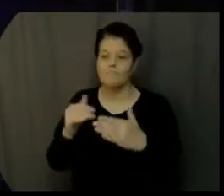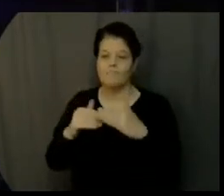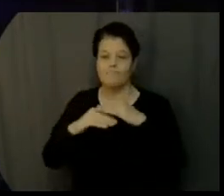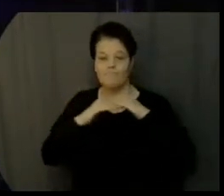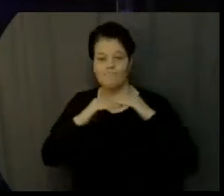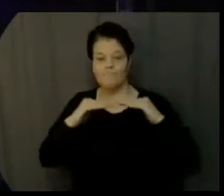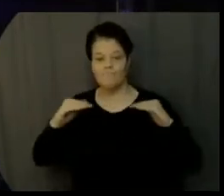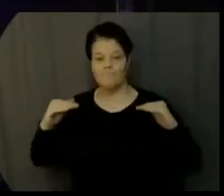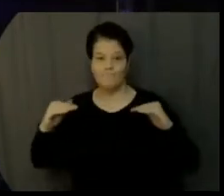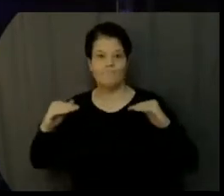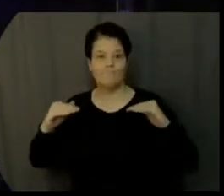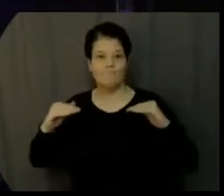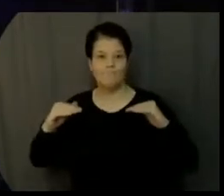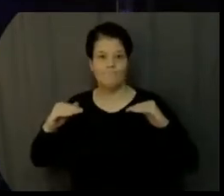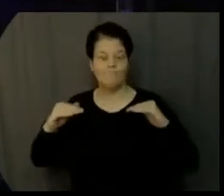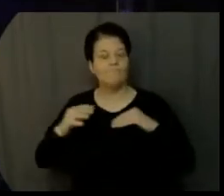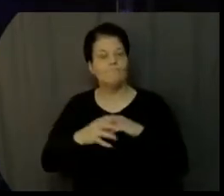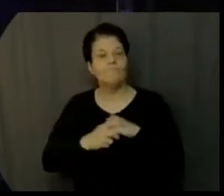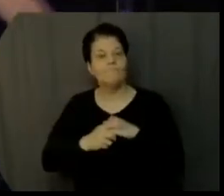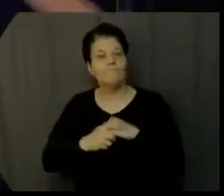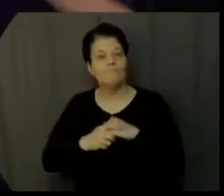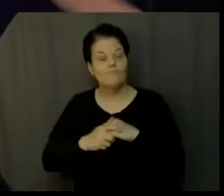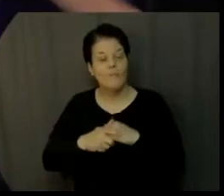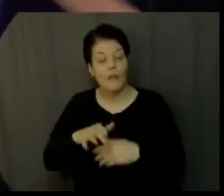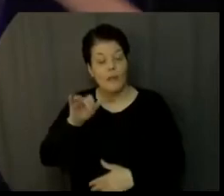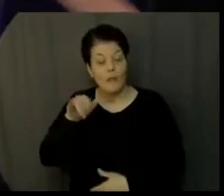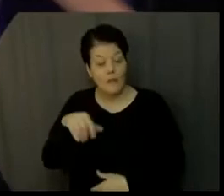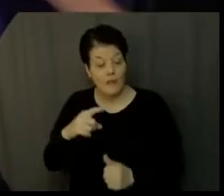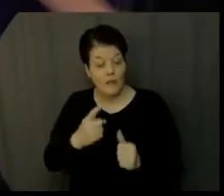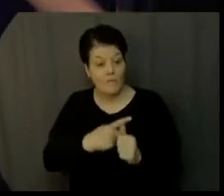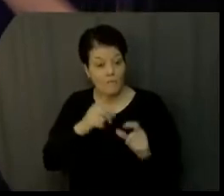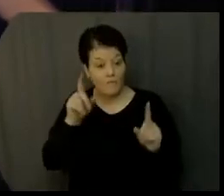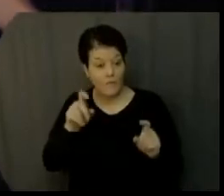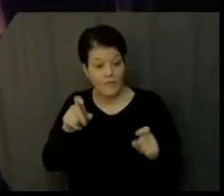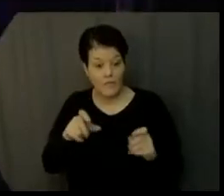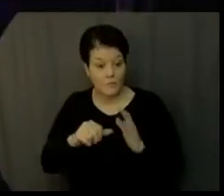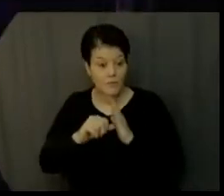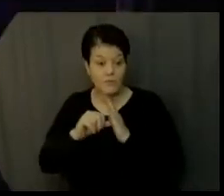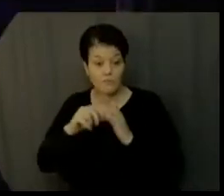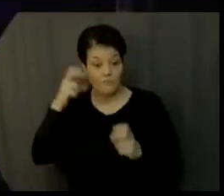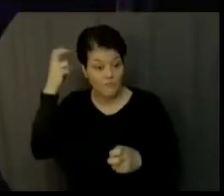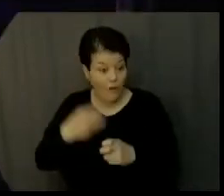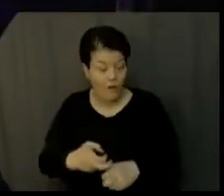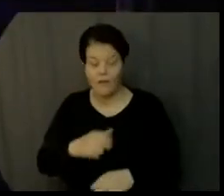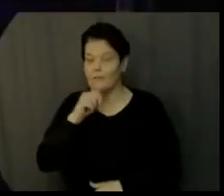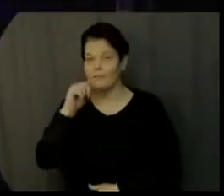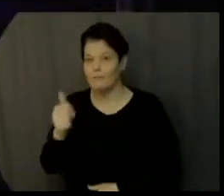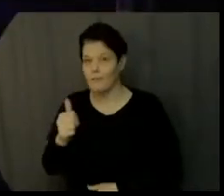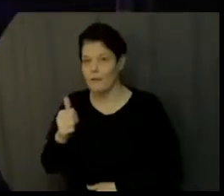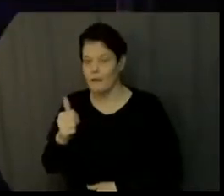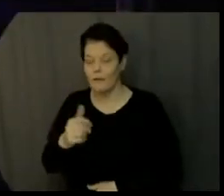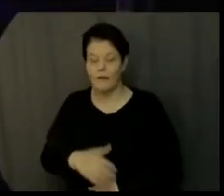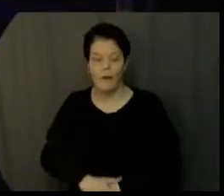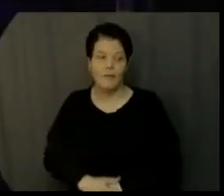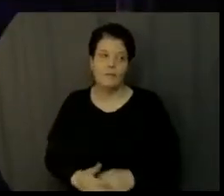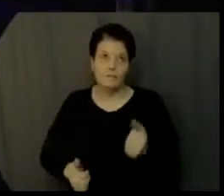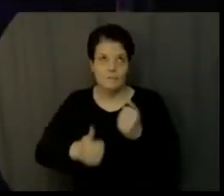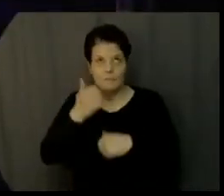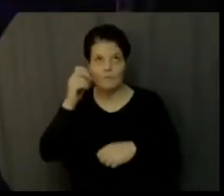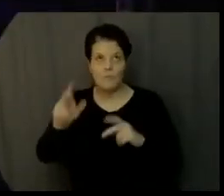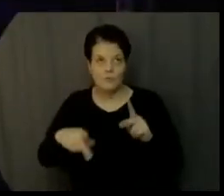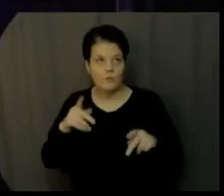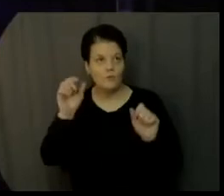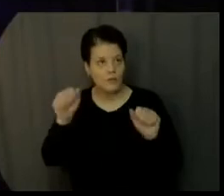order to pass, I didn't have to run a mile and a half, and it wasn't impressive. It was like 14 minutes, which most people can do that, I think.